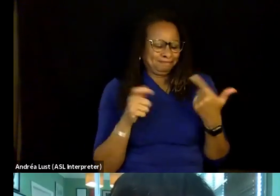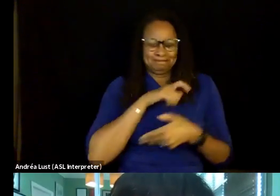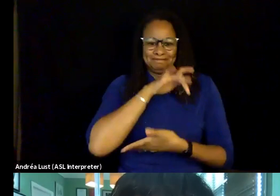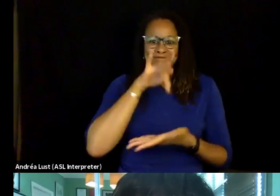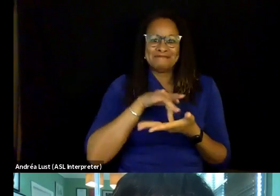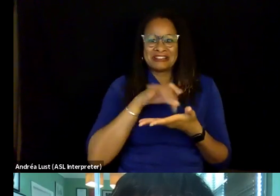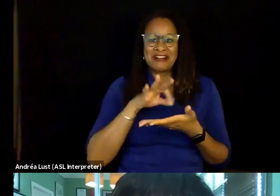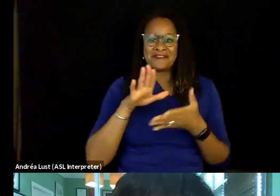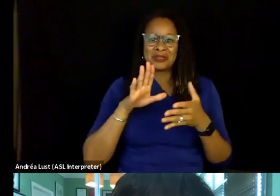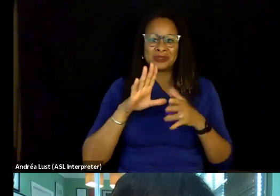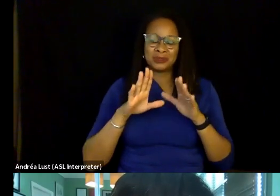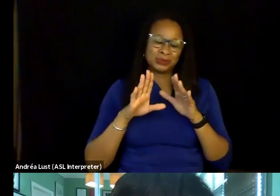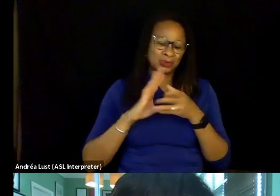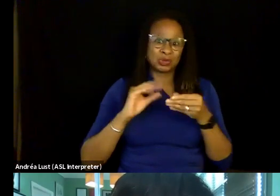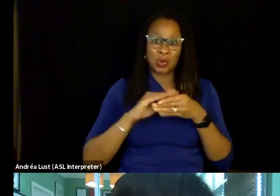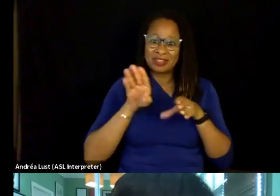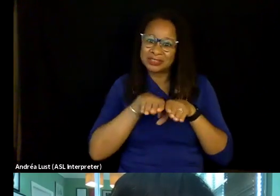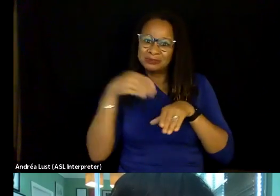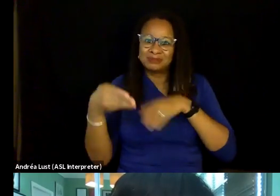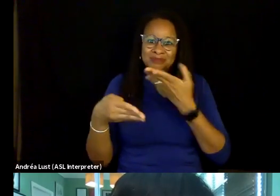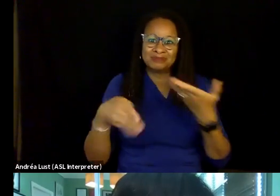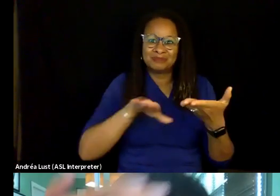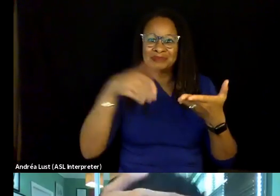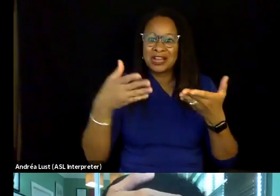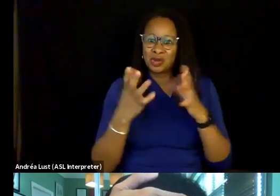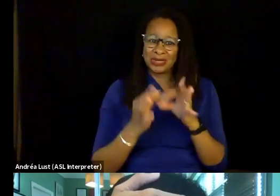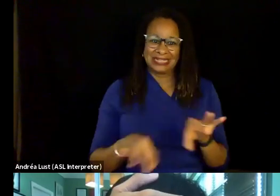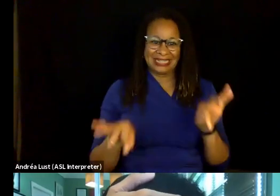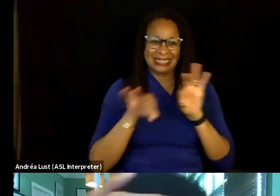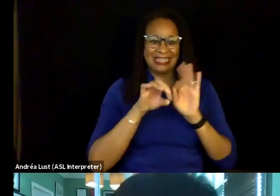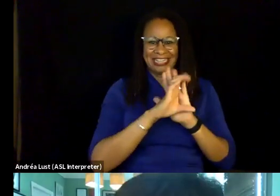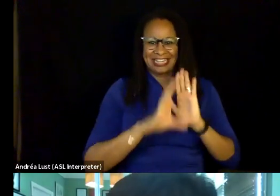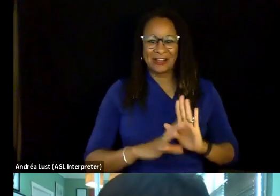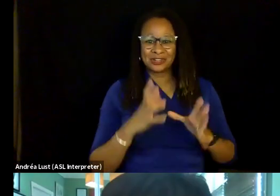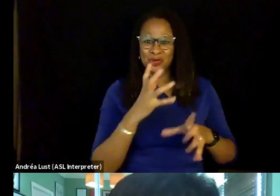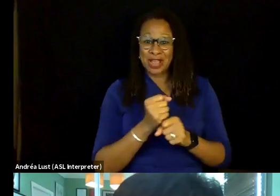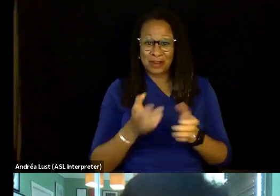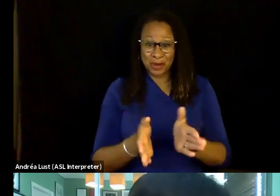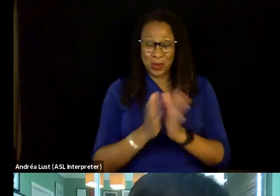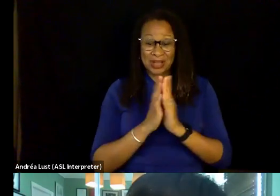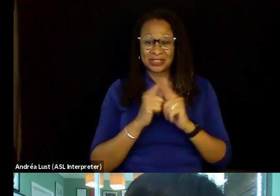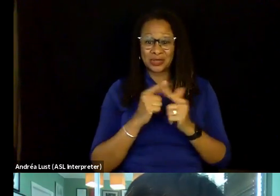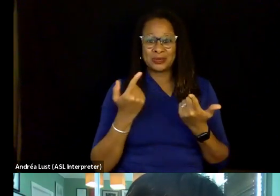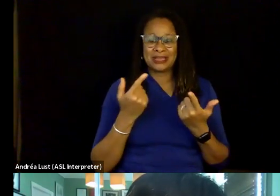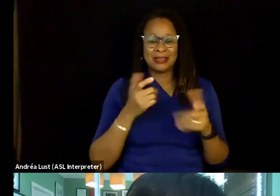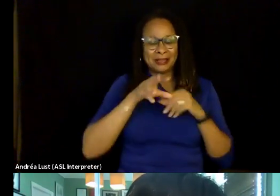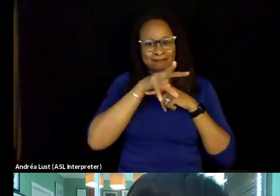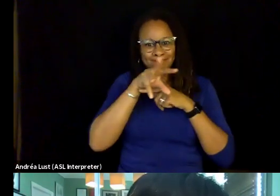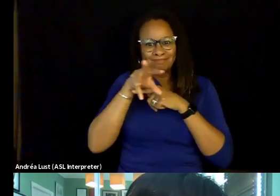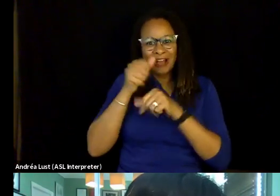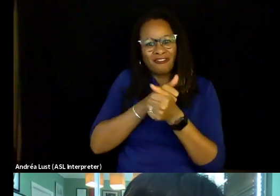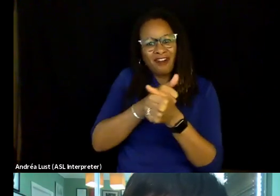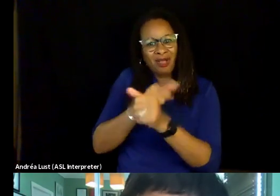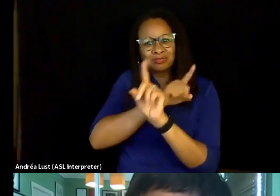is unfolding. You are a key character in that story, and you get this request to be followed, to have